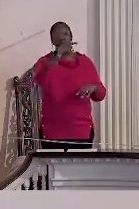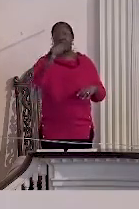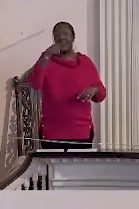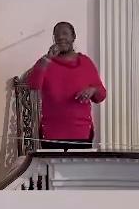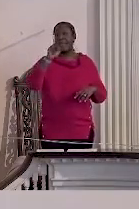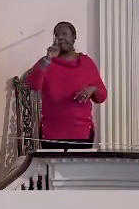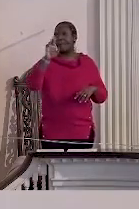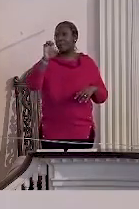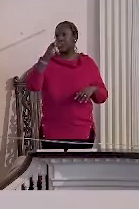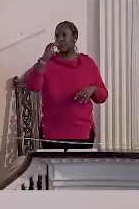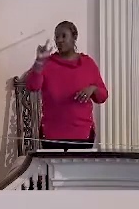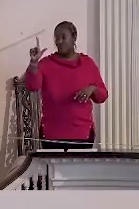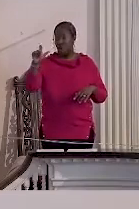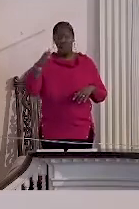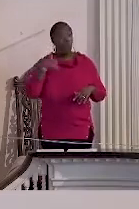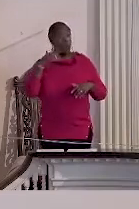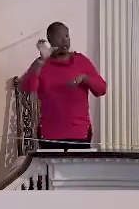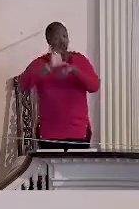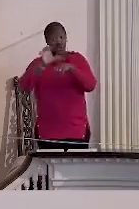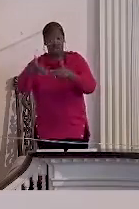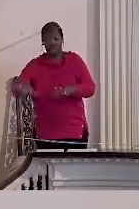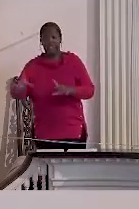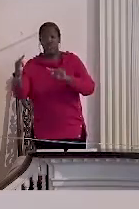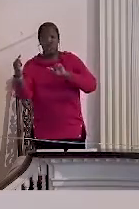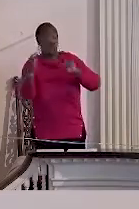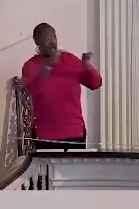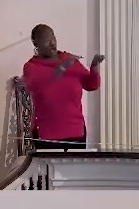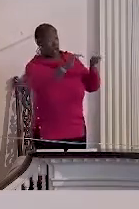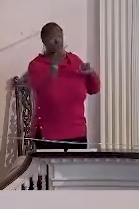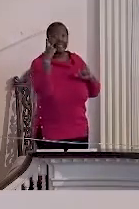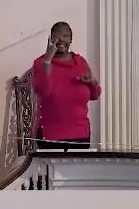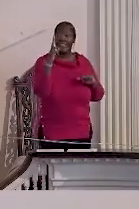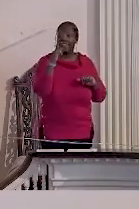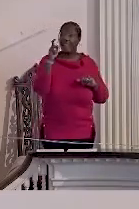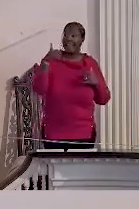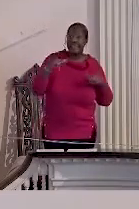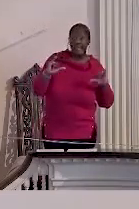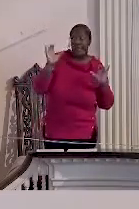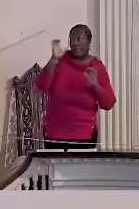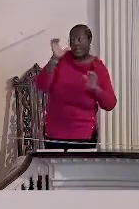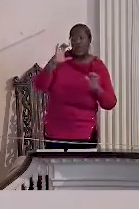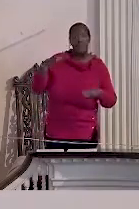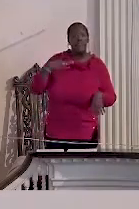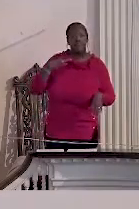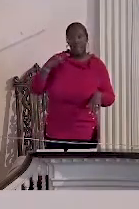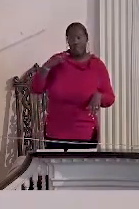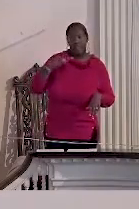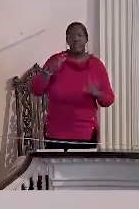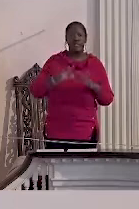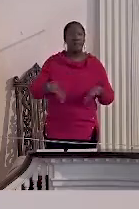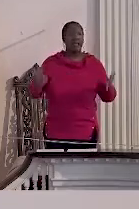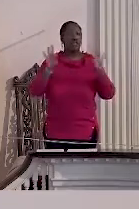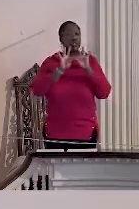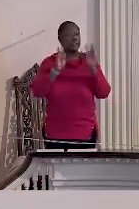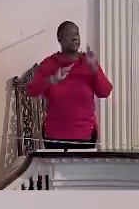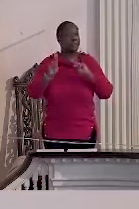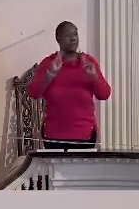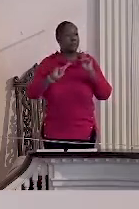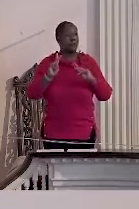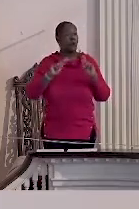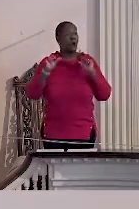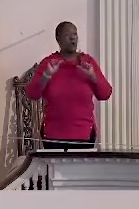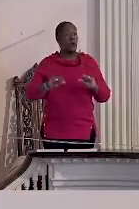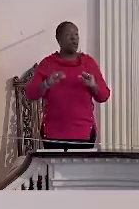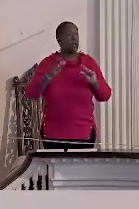stop by Pierce Hall after the service to see if any more volunteers are needed, particularly people who might be able to make a